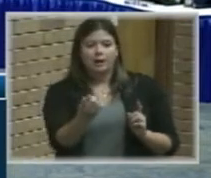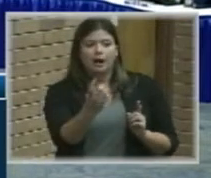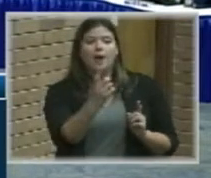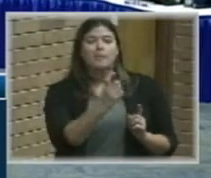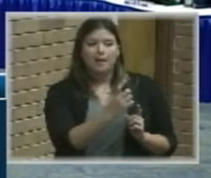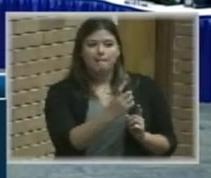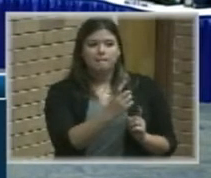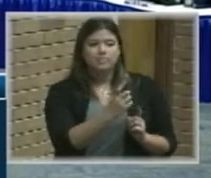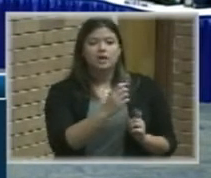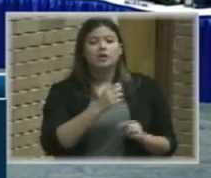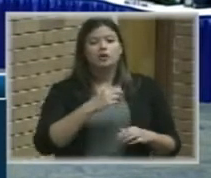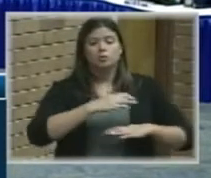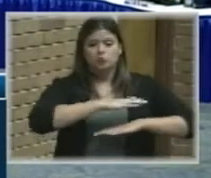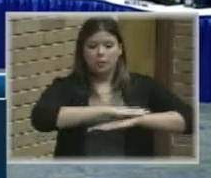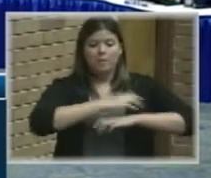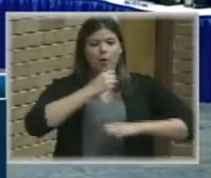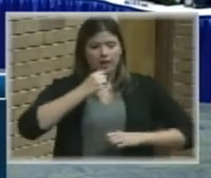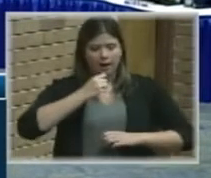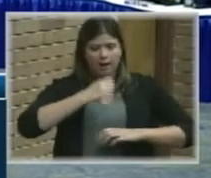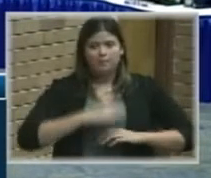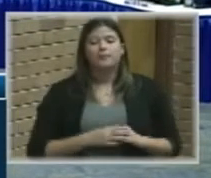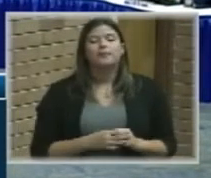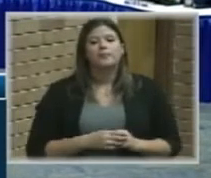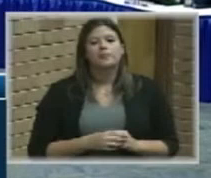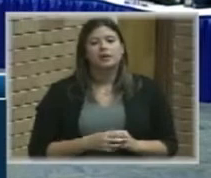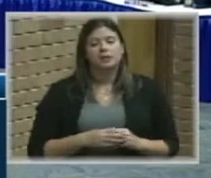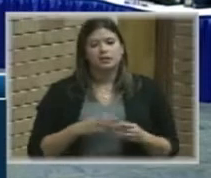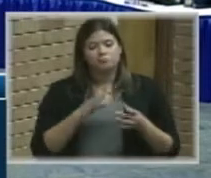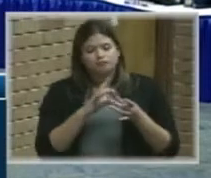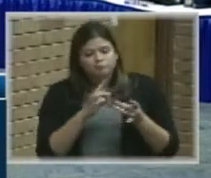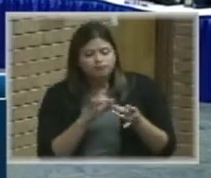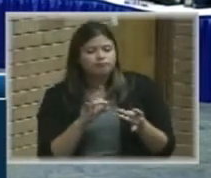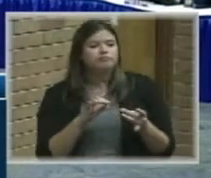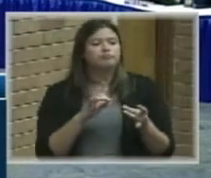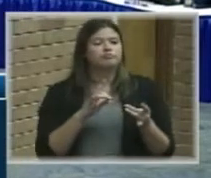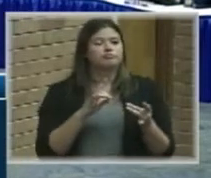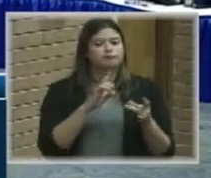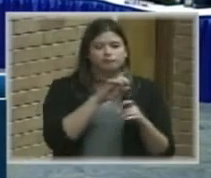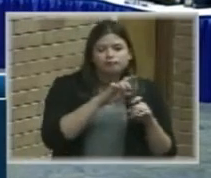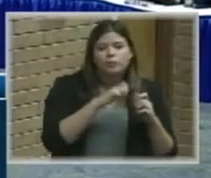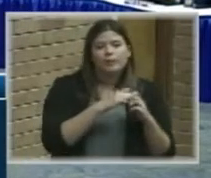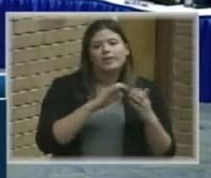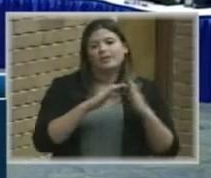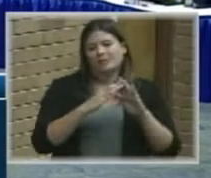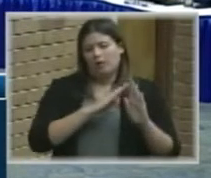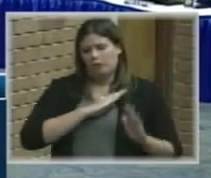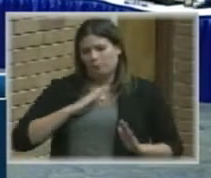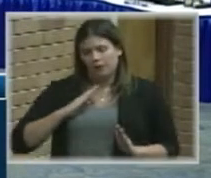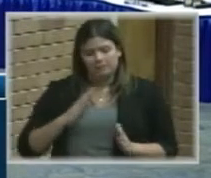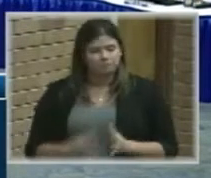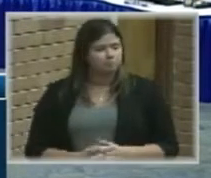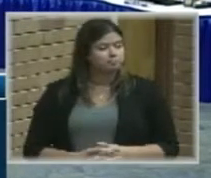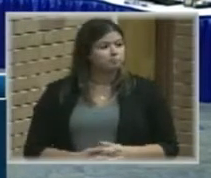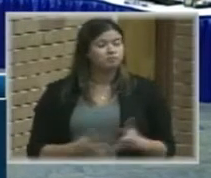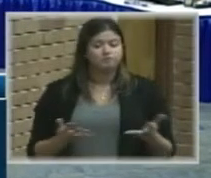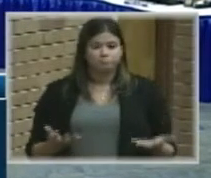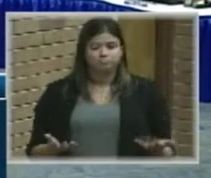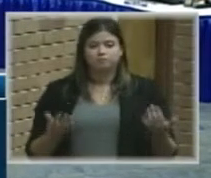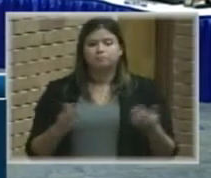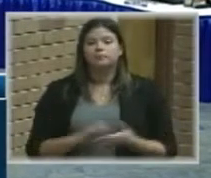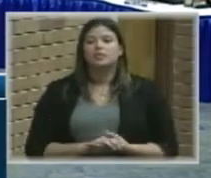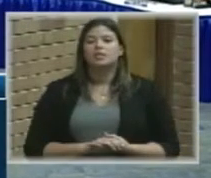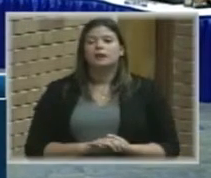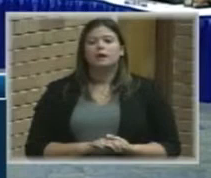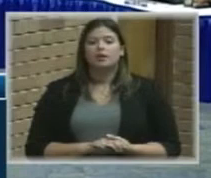podium and share your comments with the town board. With that, I